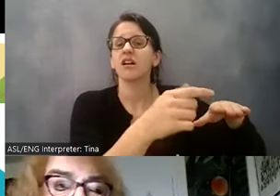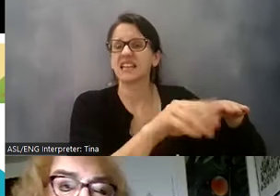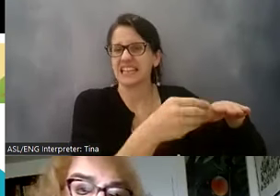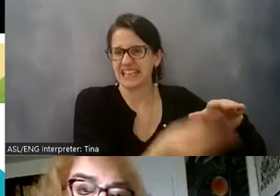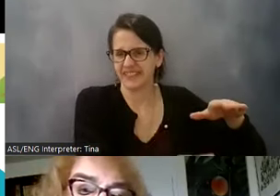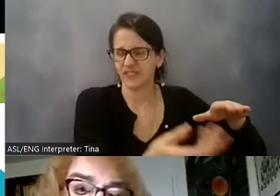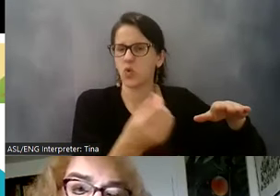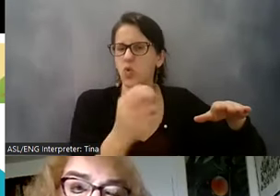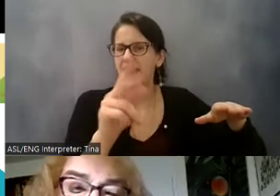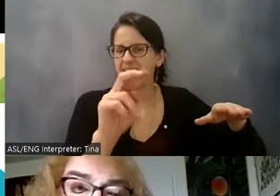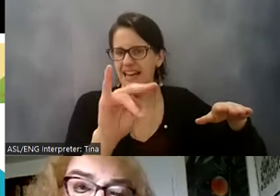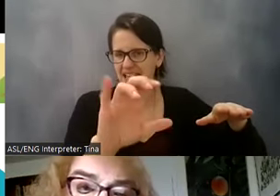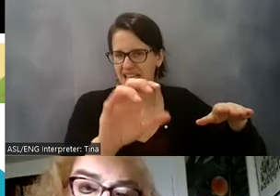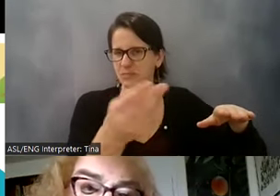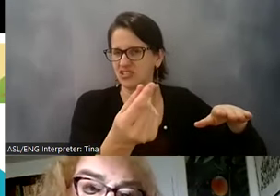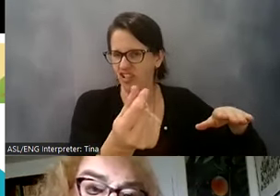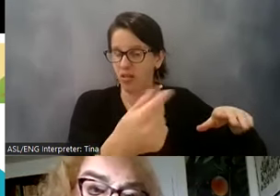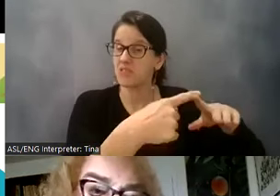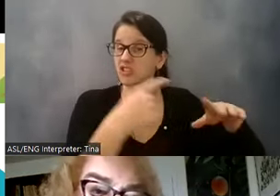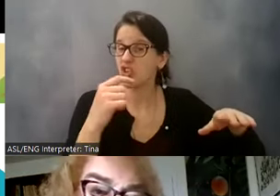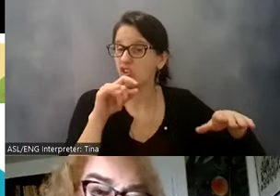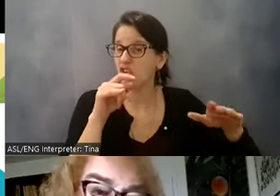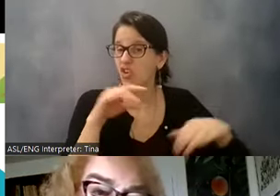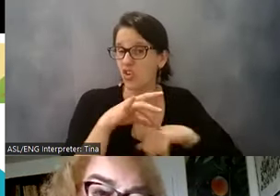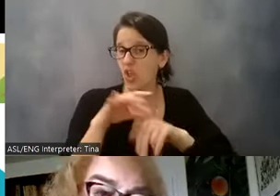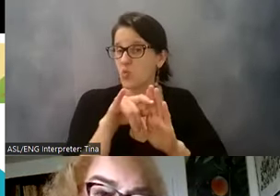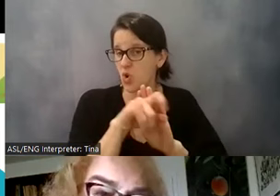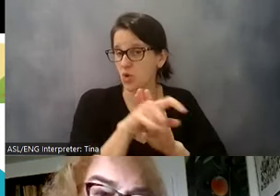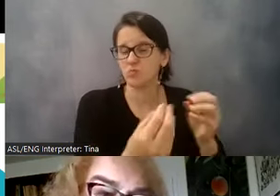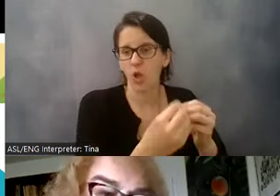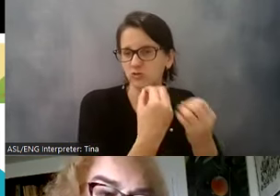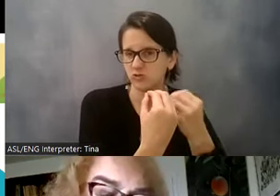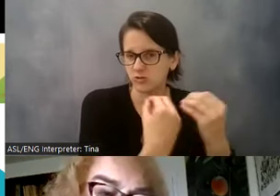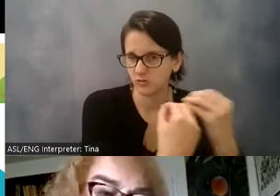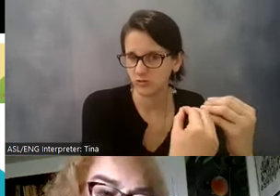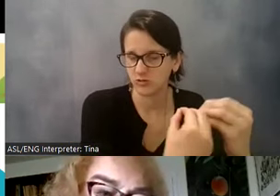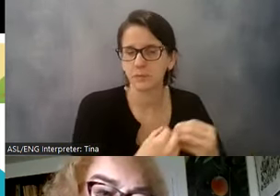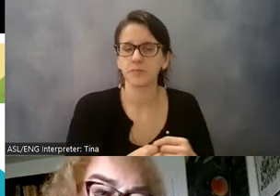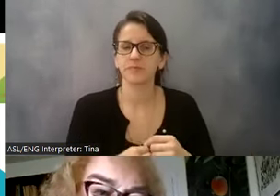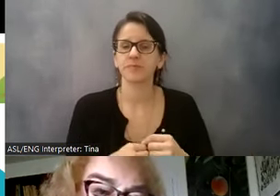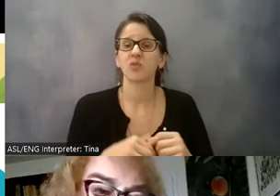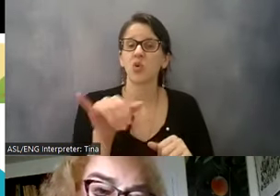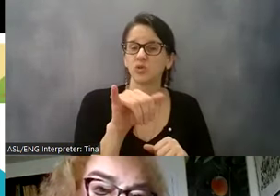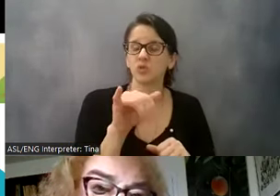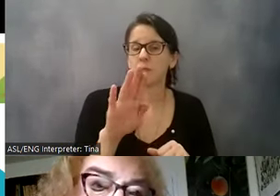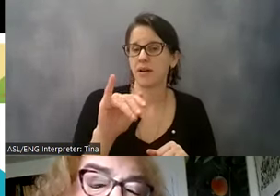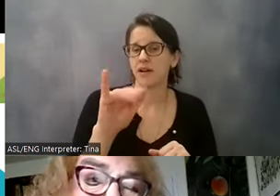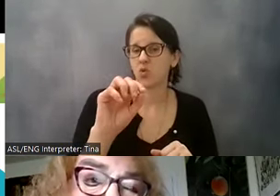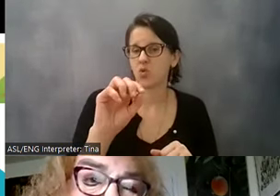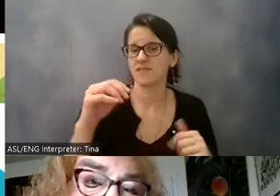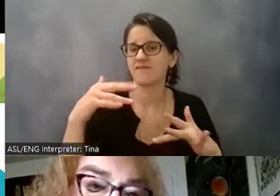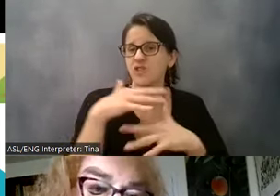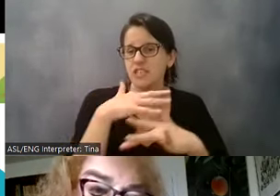finally, biodiversity is a key factor. You know, diversity is the key